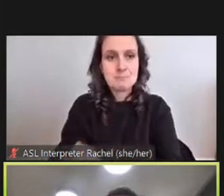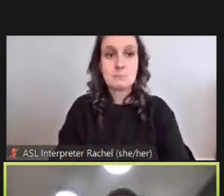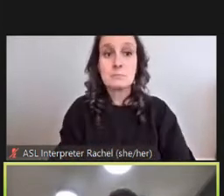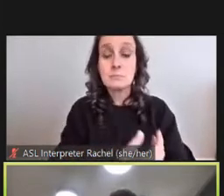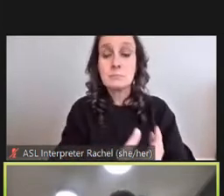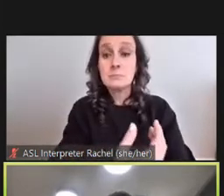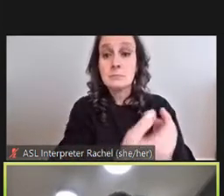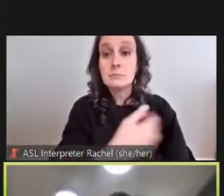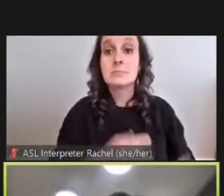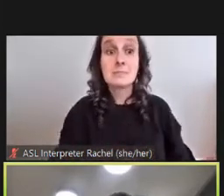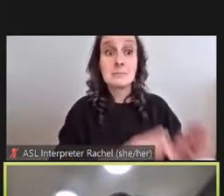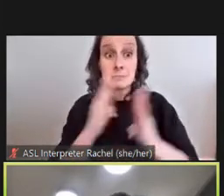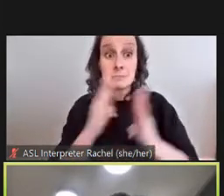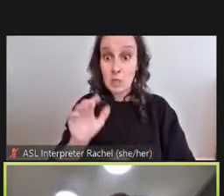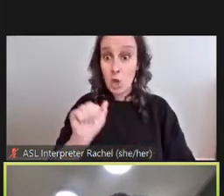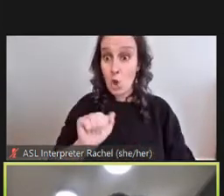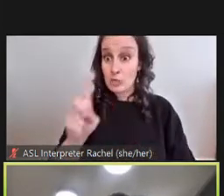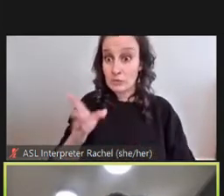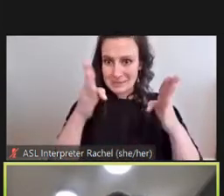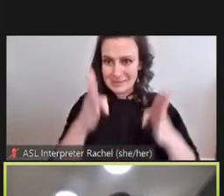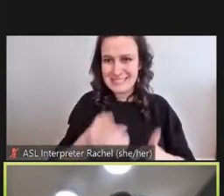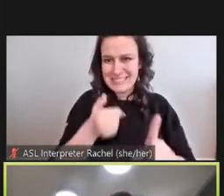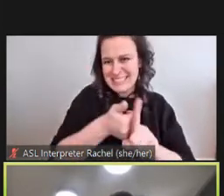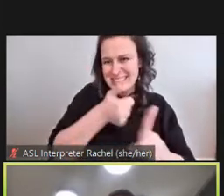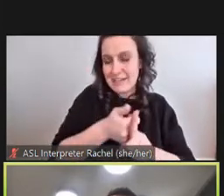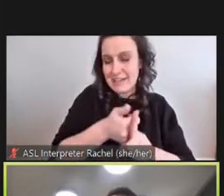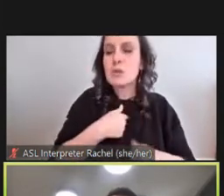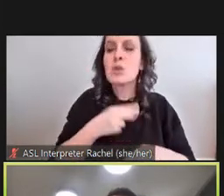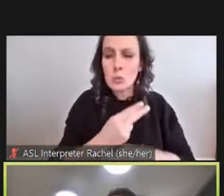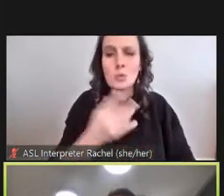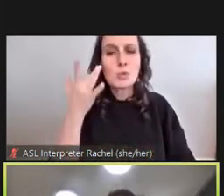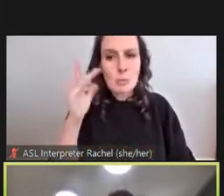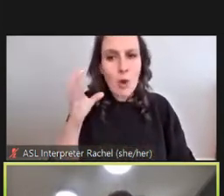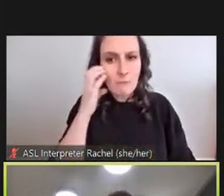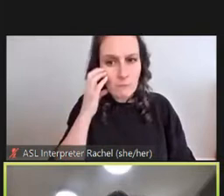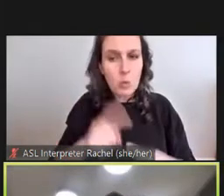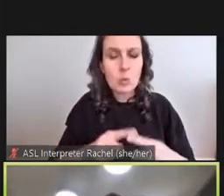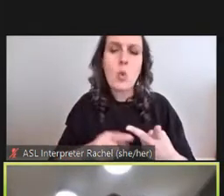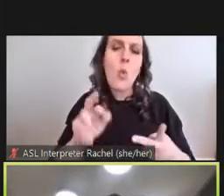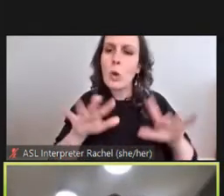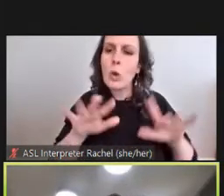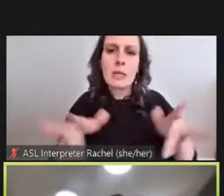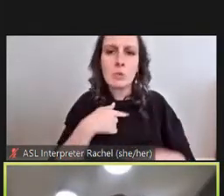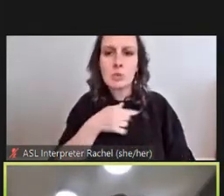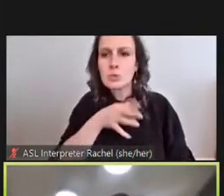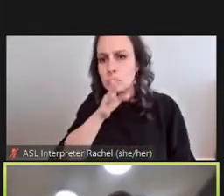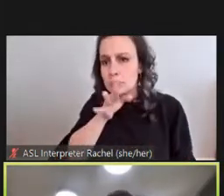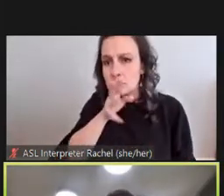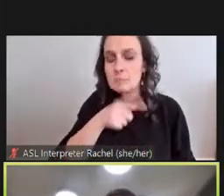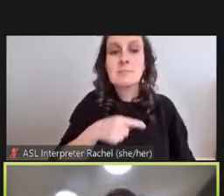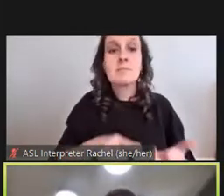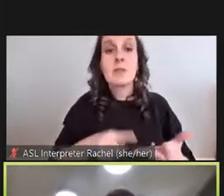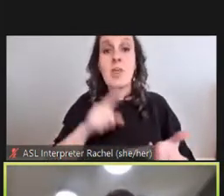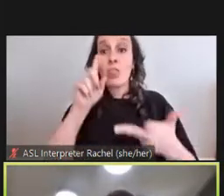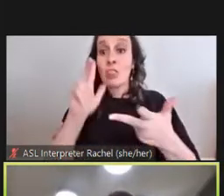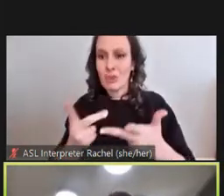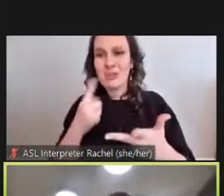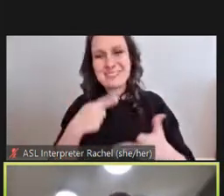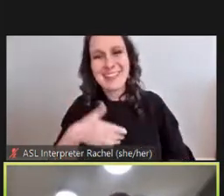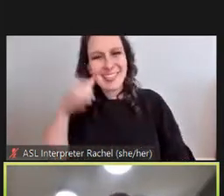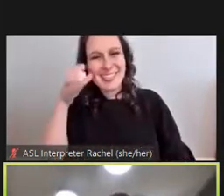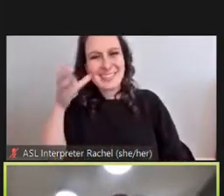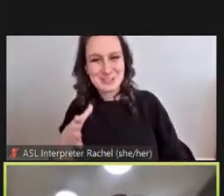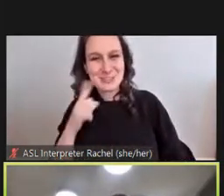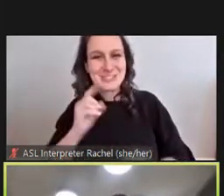the audio describer himself. He uses a smartphone or a computer to speak. And then the third one are the listeners,